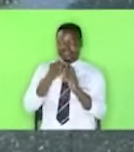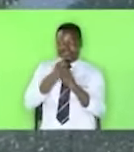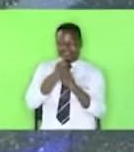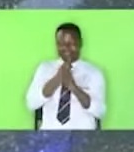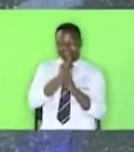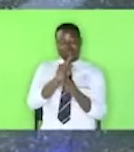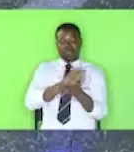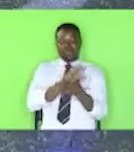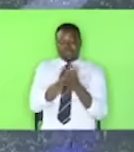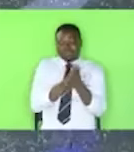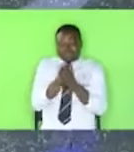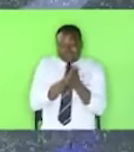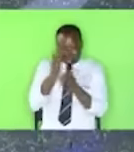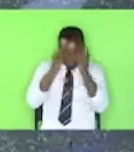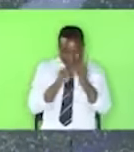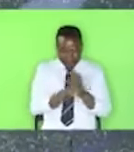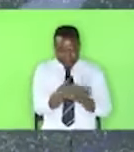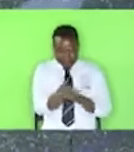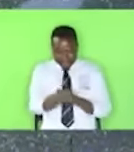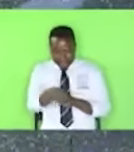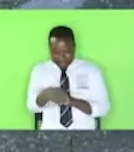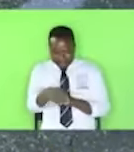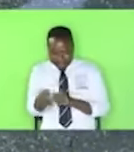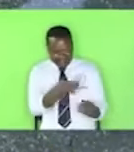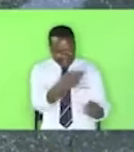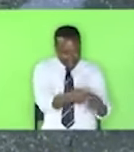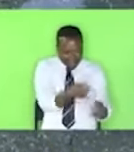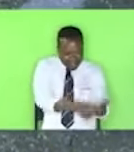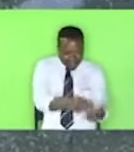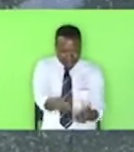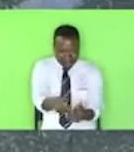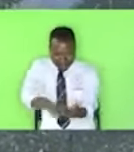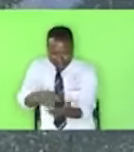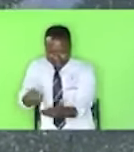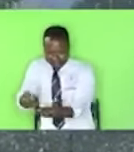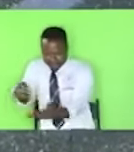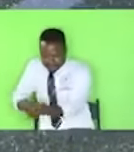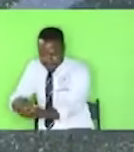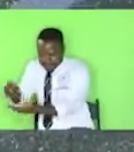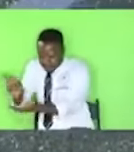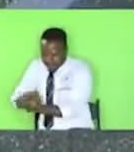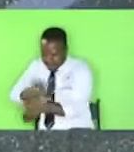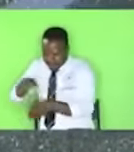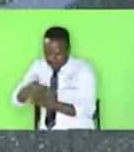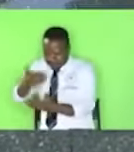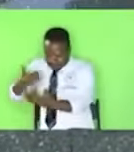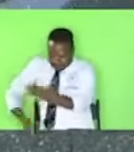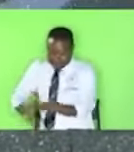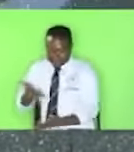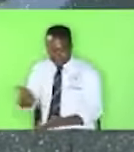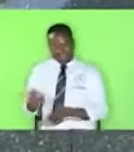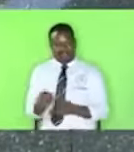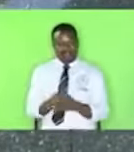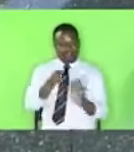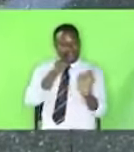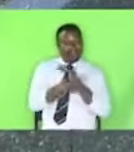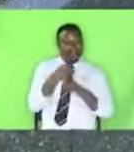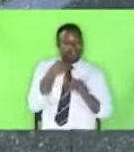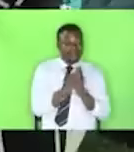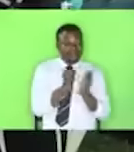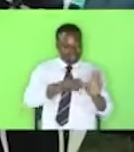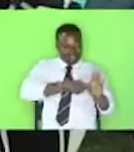interested in that, they kept records. And Matthew thought that he should take us to the